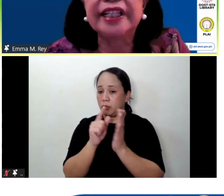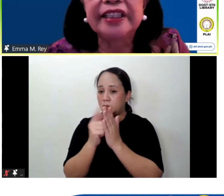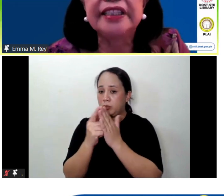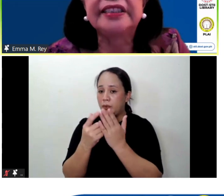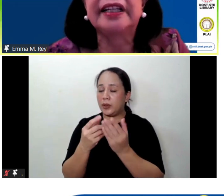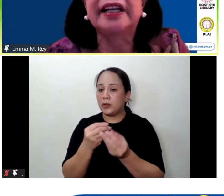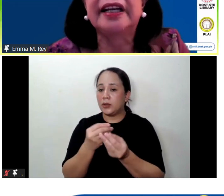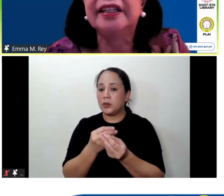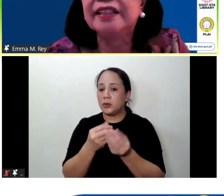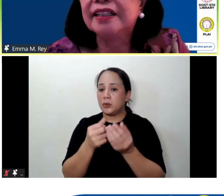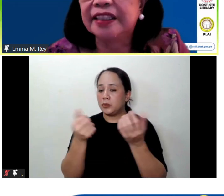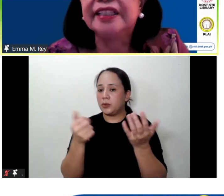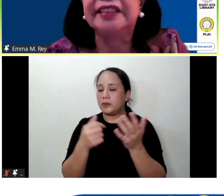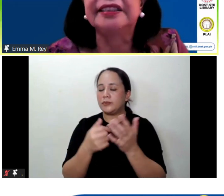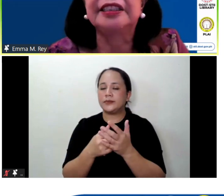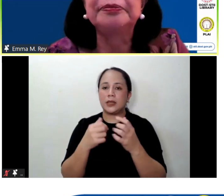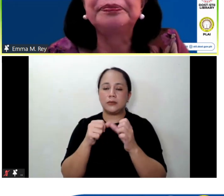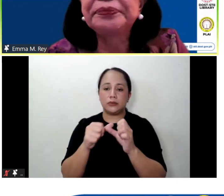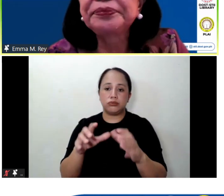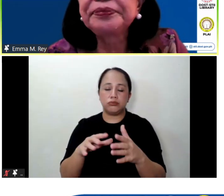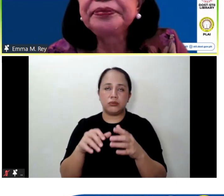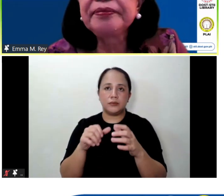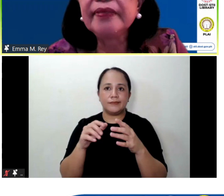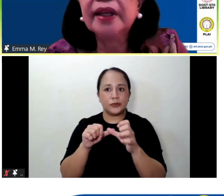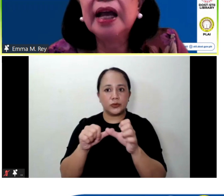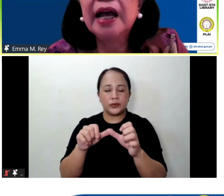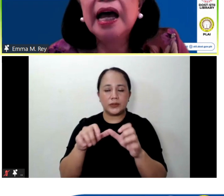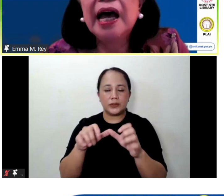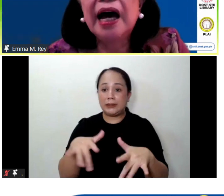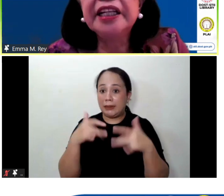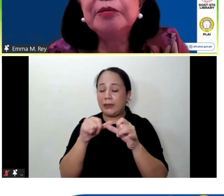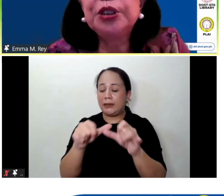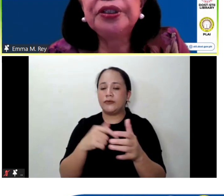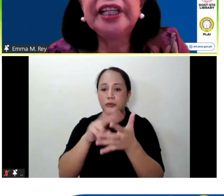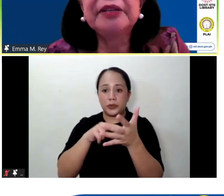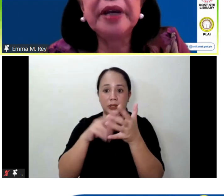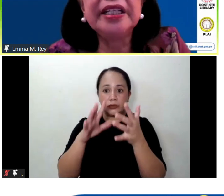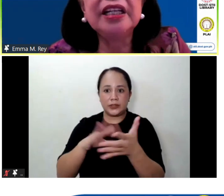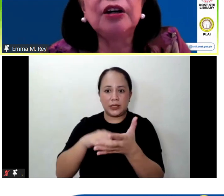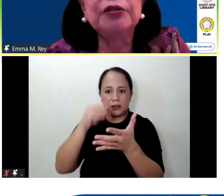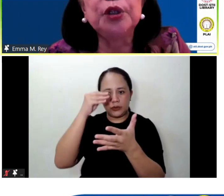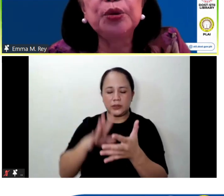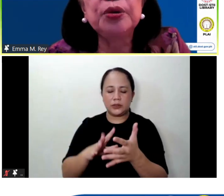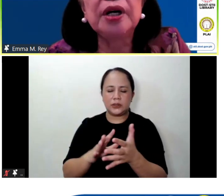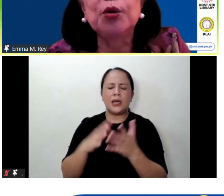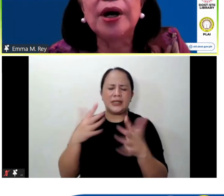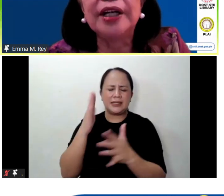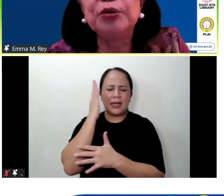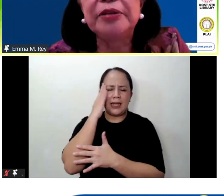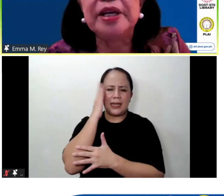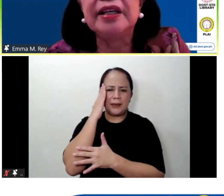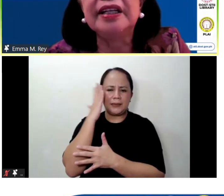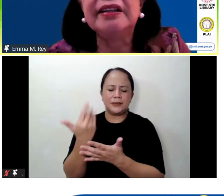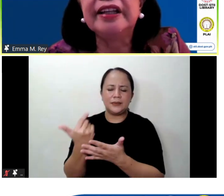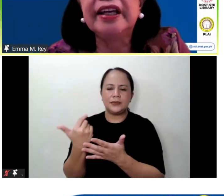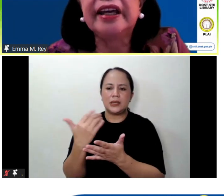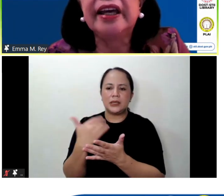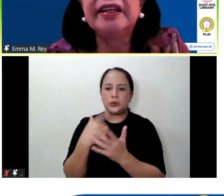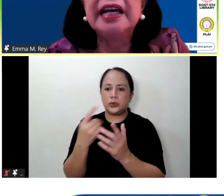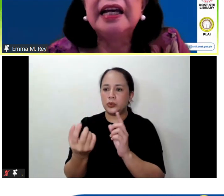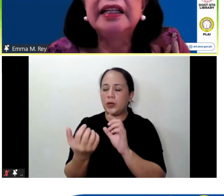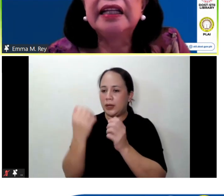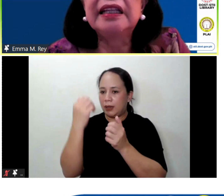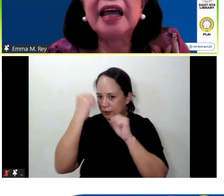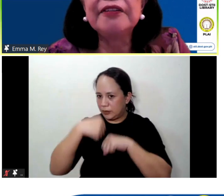lifelong readers and learners. I am sure that many of you are one with me in